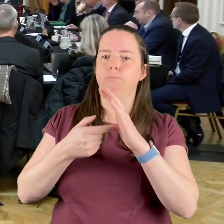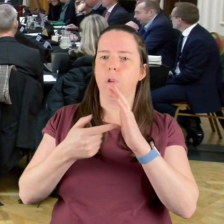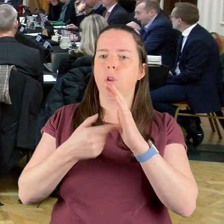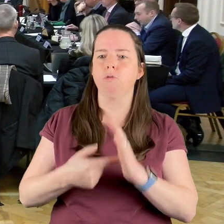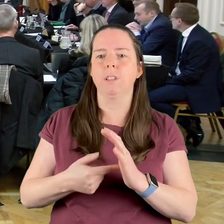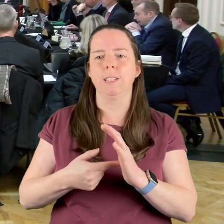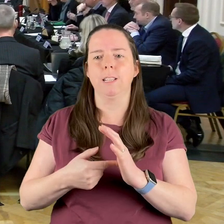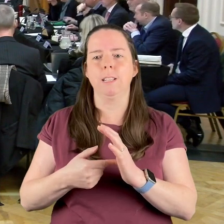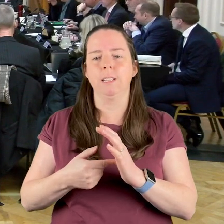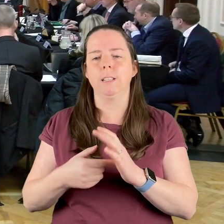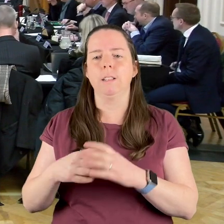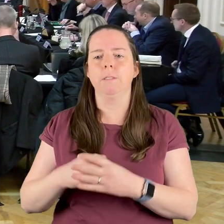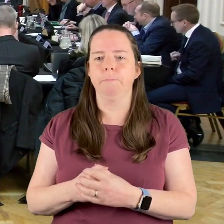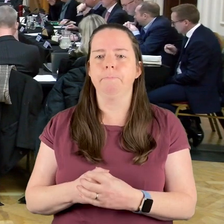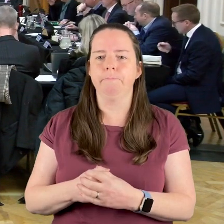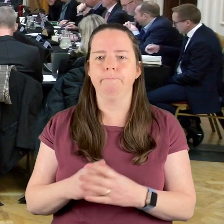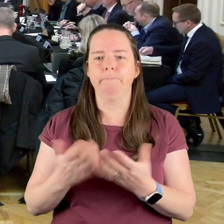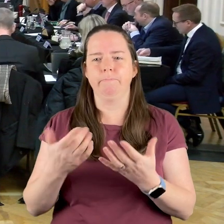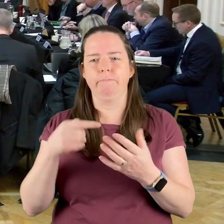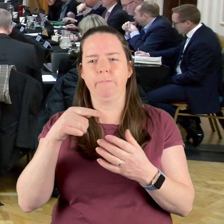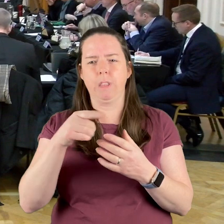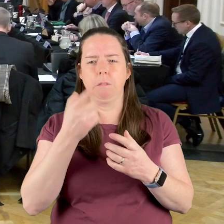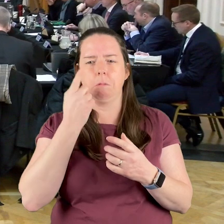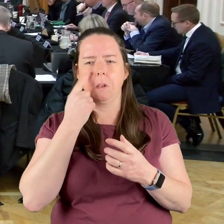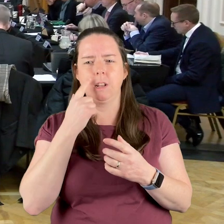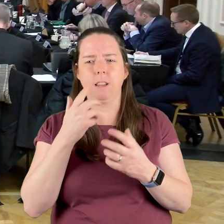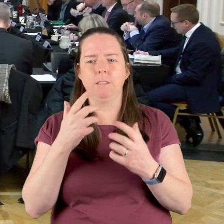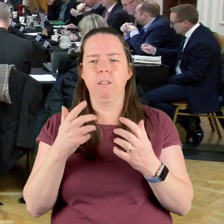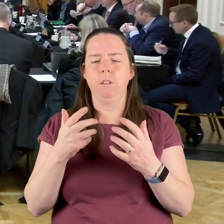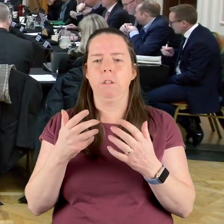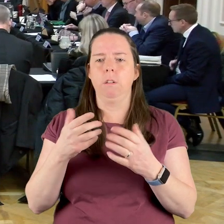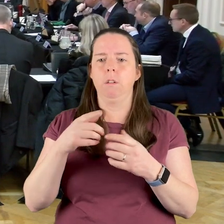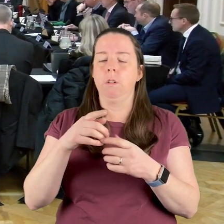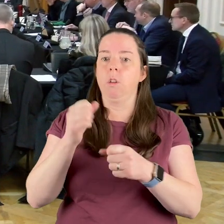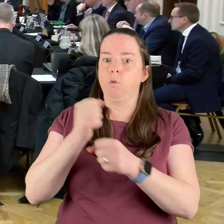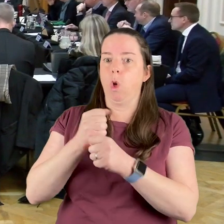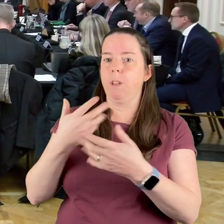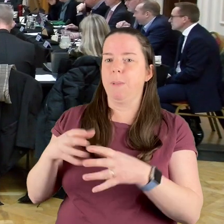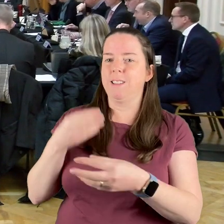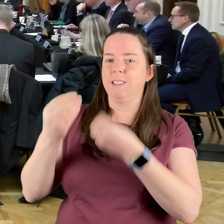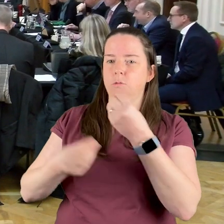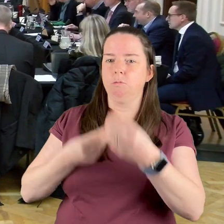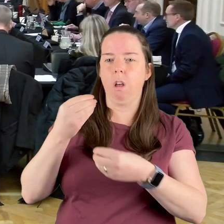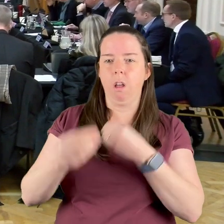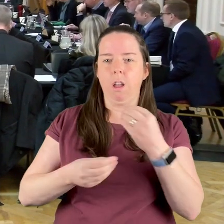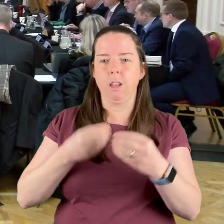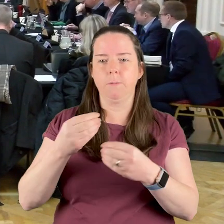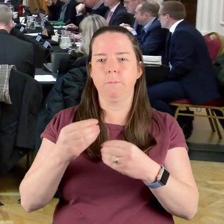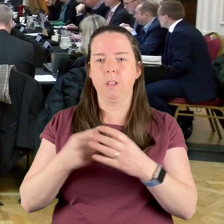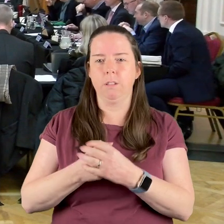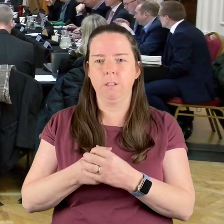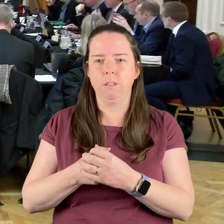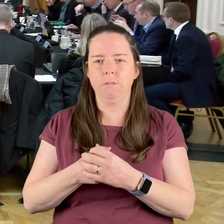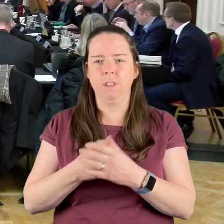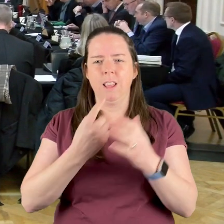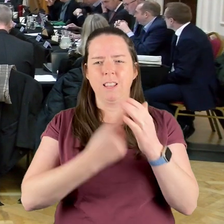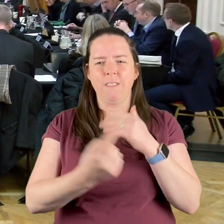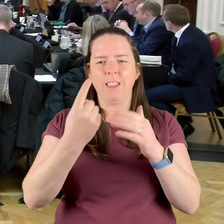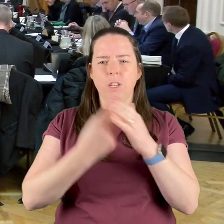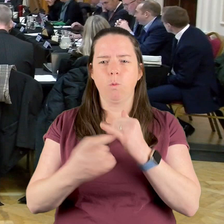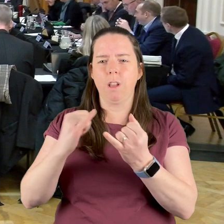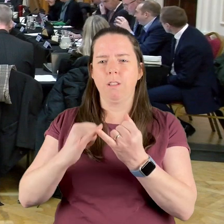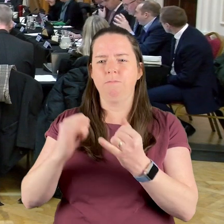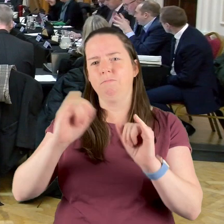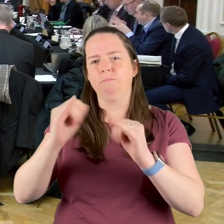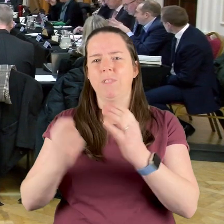much. And it is something that I know is a significant priority within all of the acutes in terms of looking at how we transition from what, as Gloria describes,